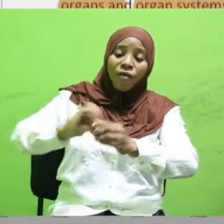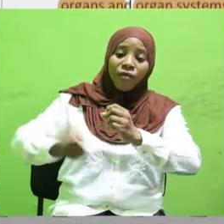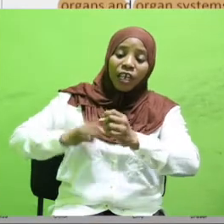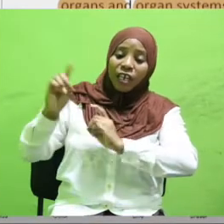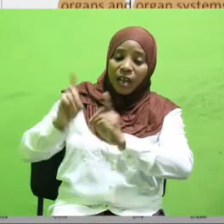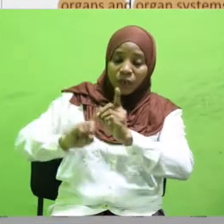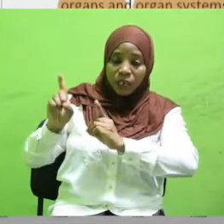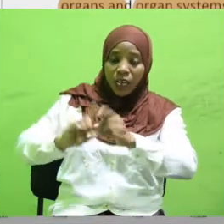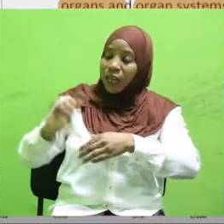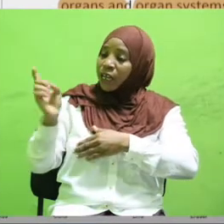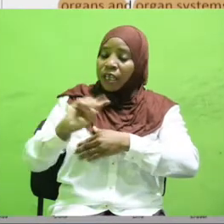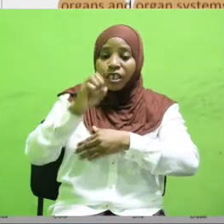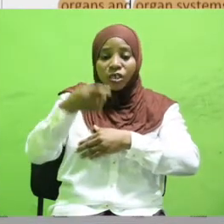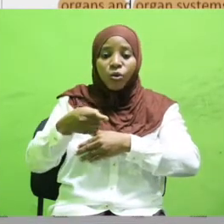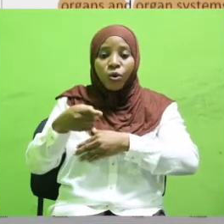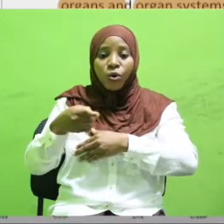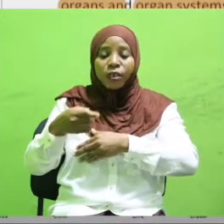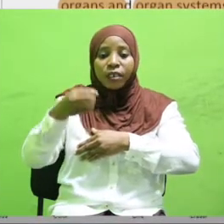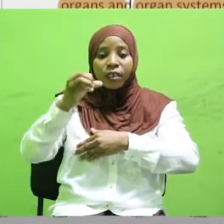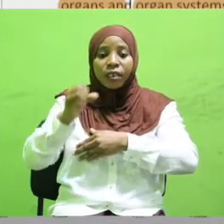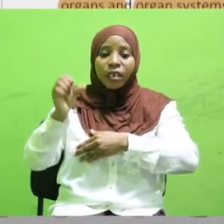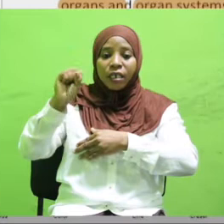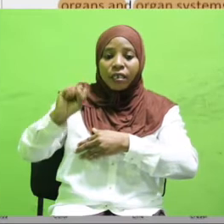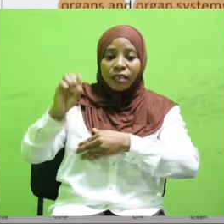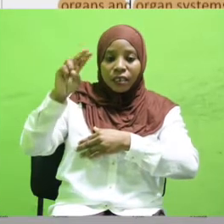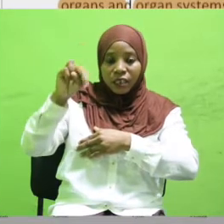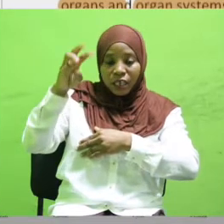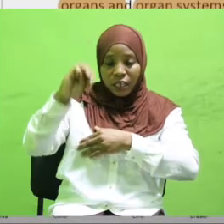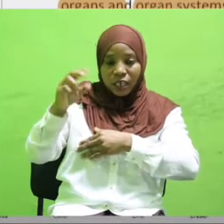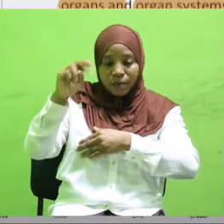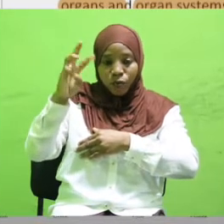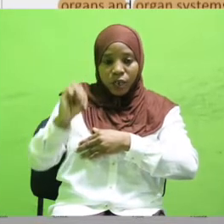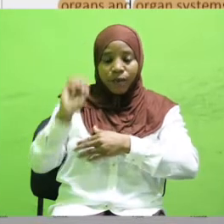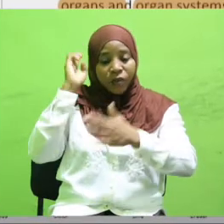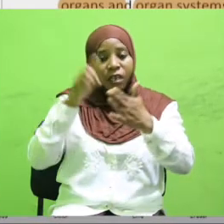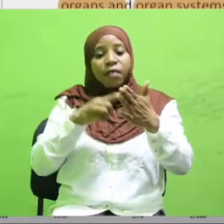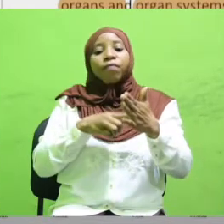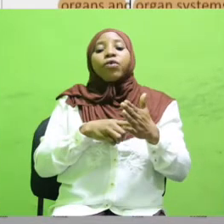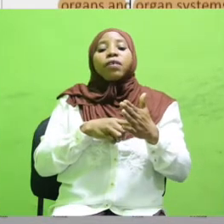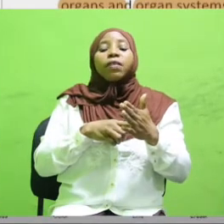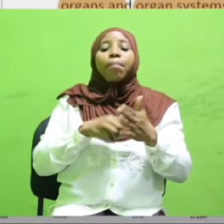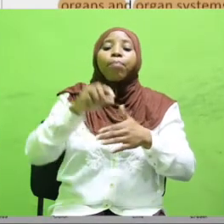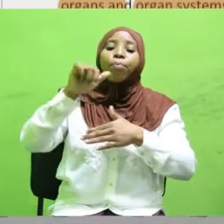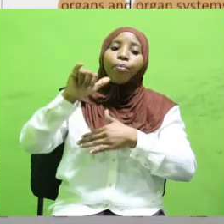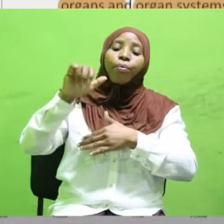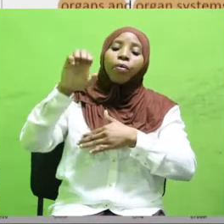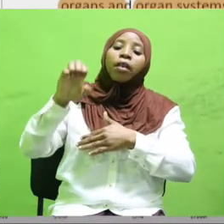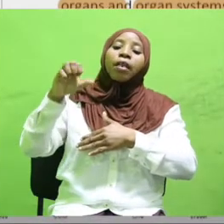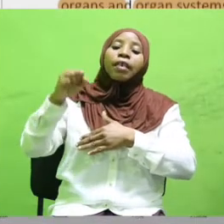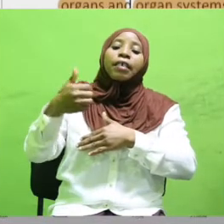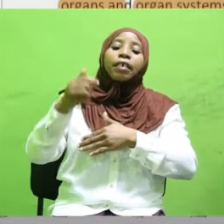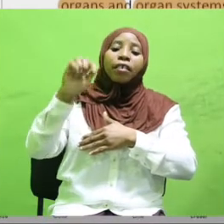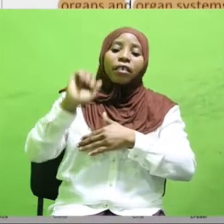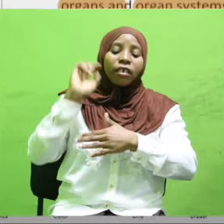are unicellular. That is, they are made up of one cell. For example, yeast. We know that yeast is a